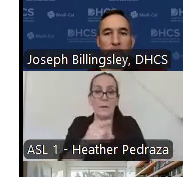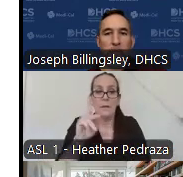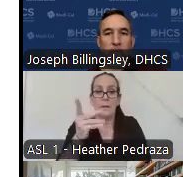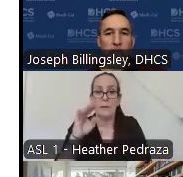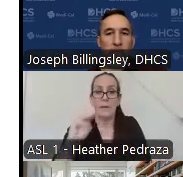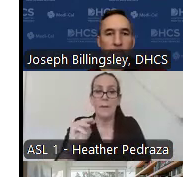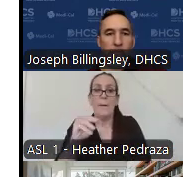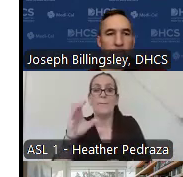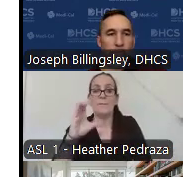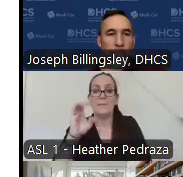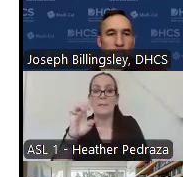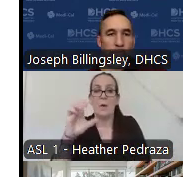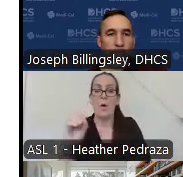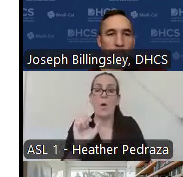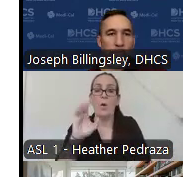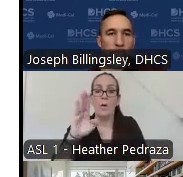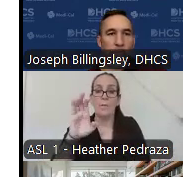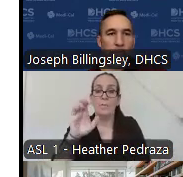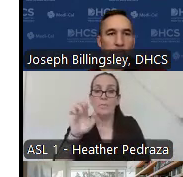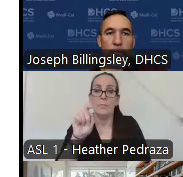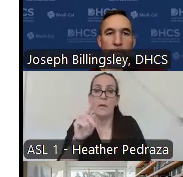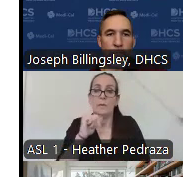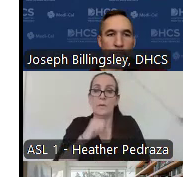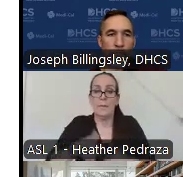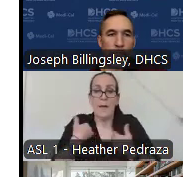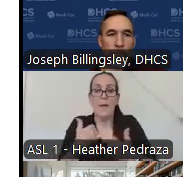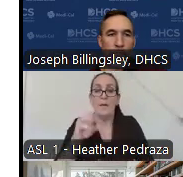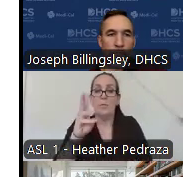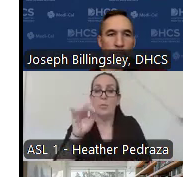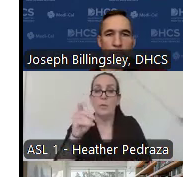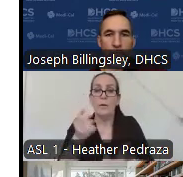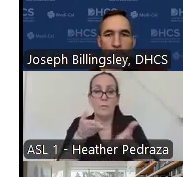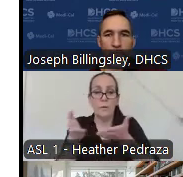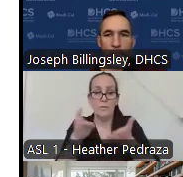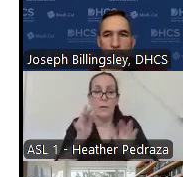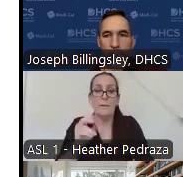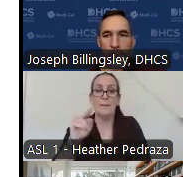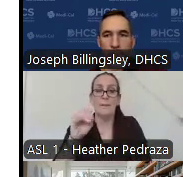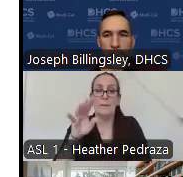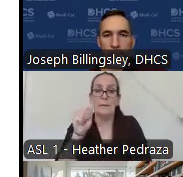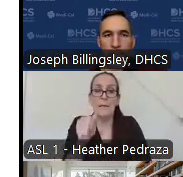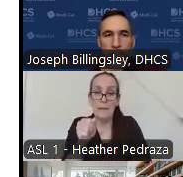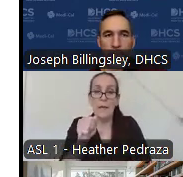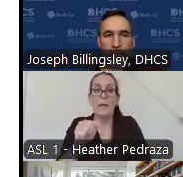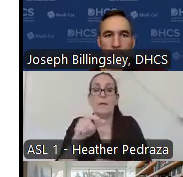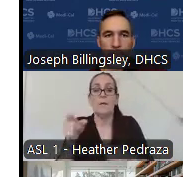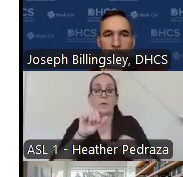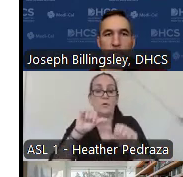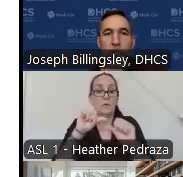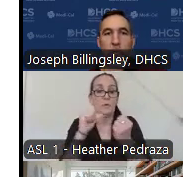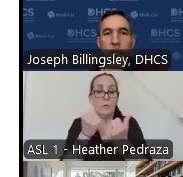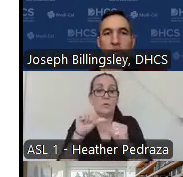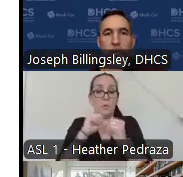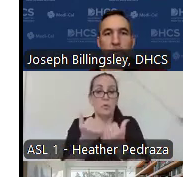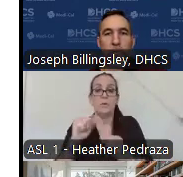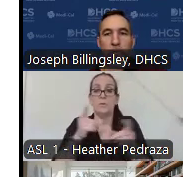Weiler Harwell is an associate director at AARP. Michelle Rousey is a consumer and a Medi-Cal managed care dual eligible member. And